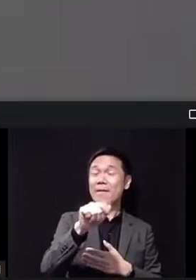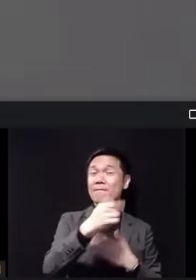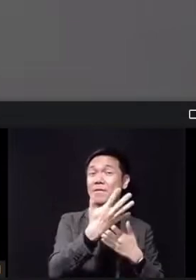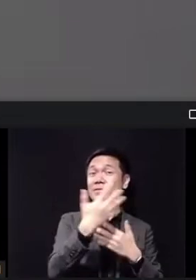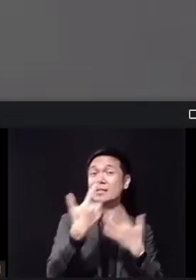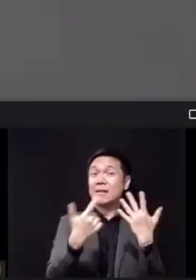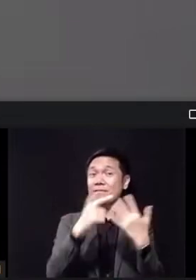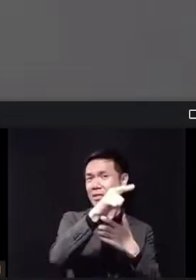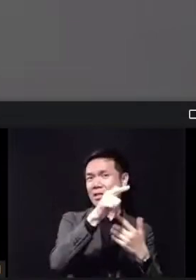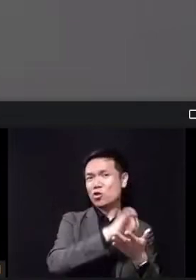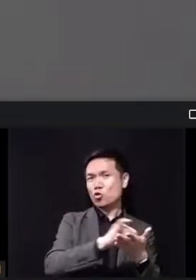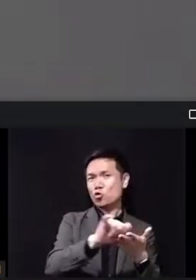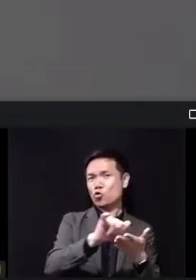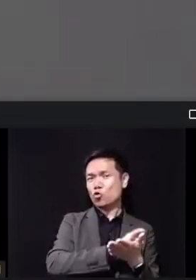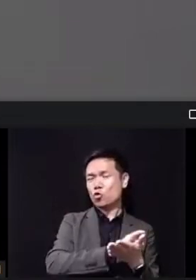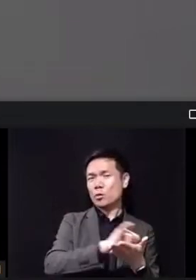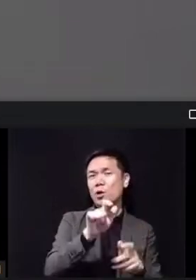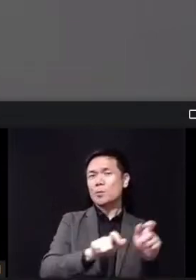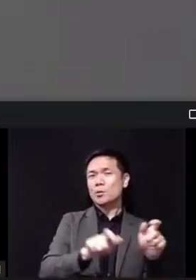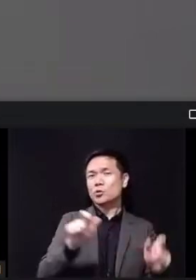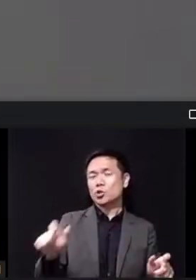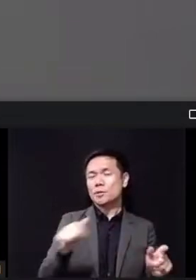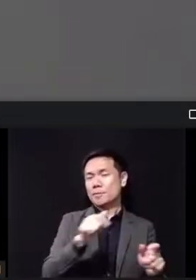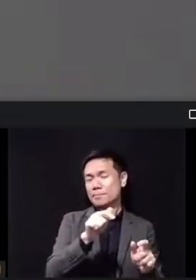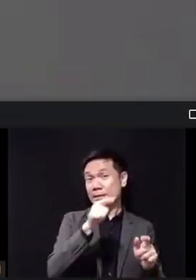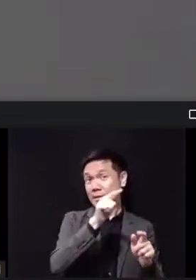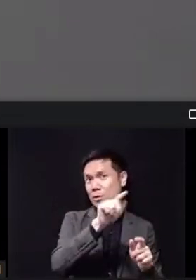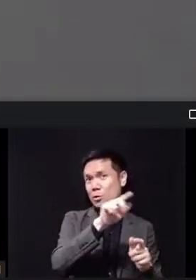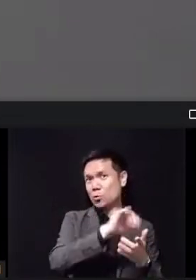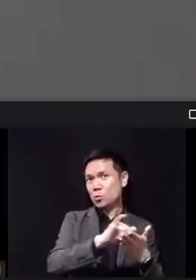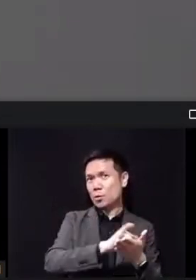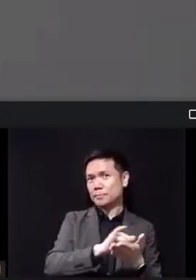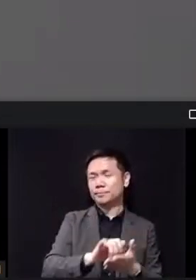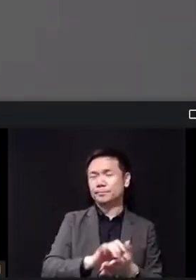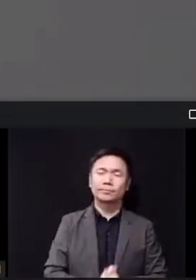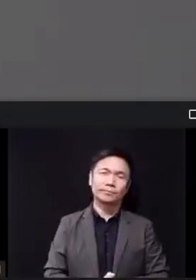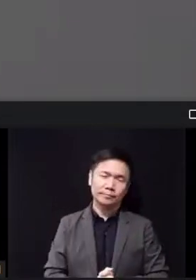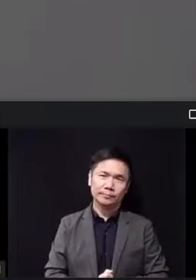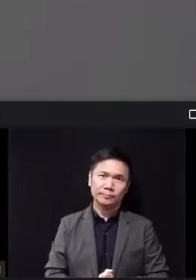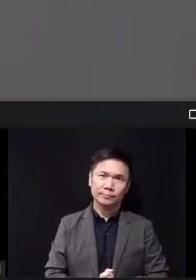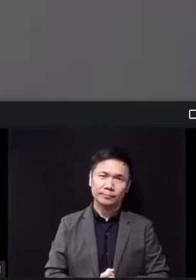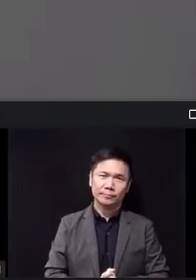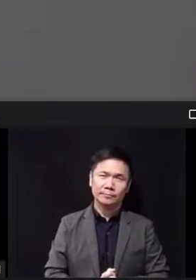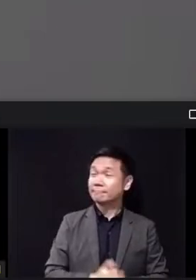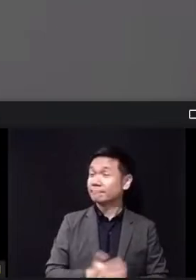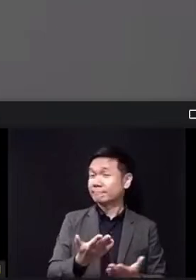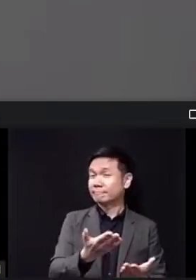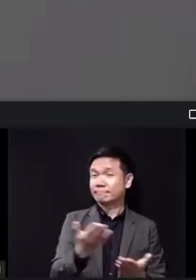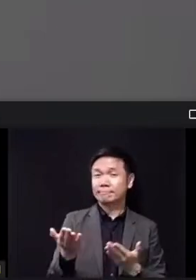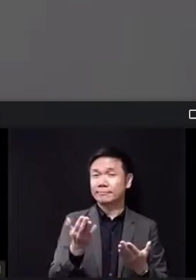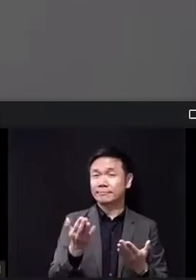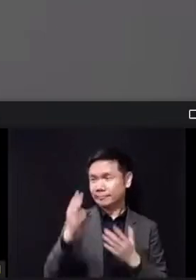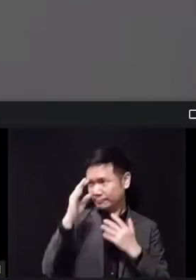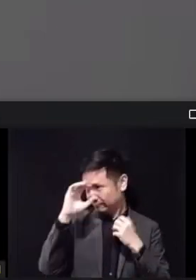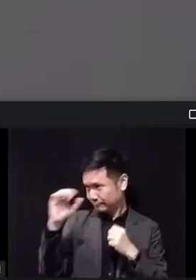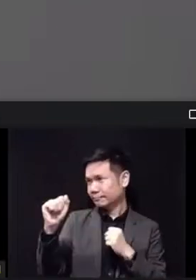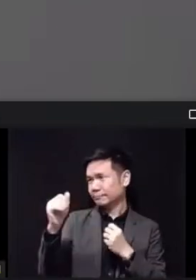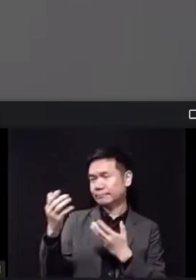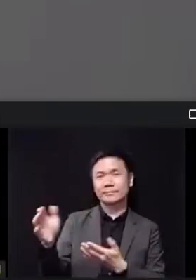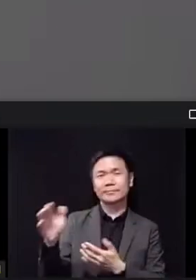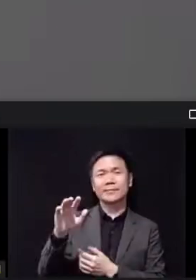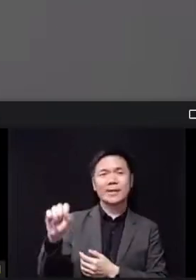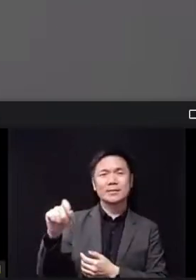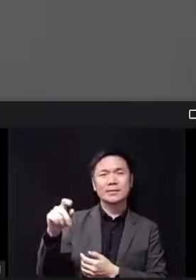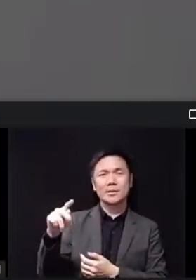New York, Commission Population Development. Allow me to recognize the chair in the room, Ambassador